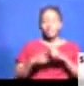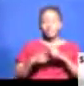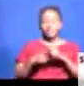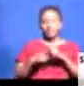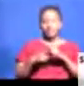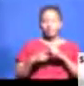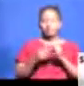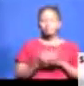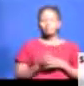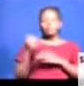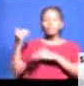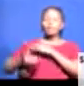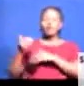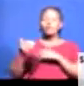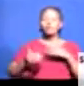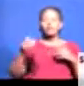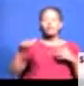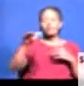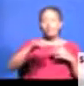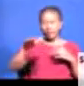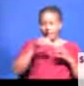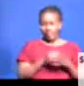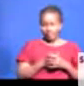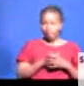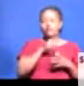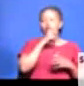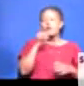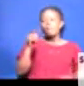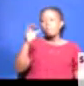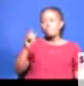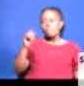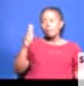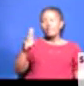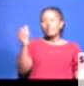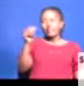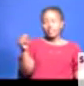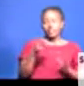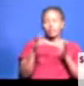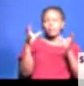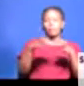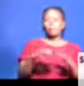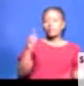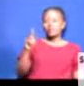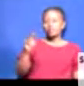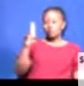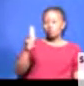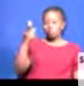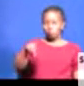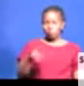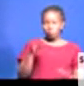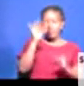2017. In the neighboring Kacheliba constituency, Titus Lotee of the Kenya Union Party was elected as the new Member of